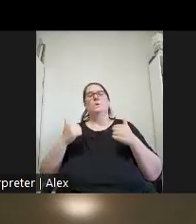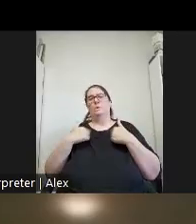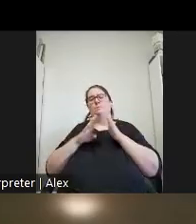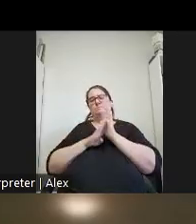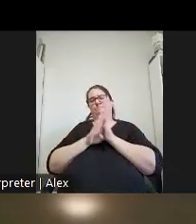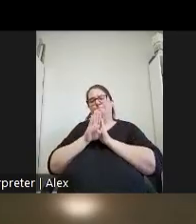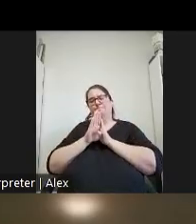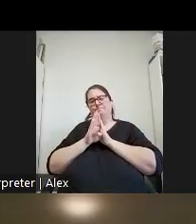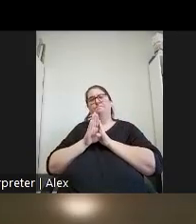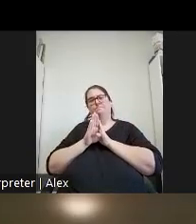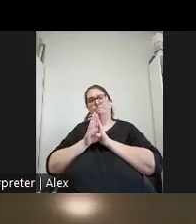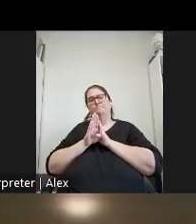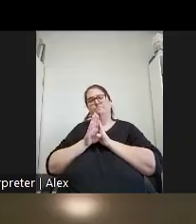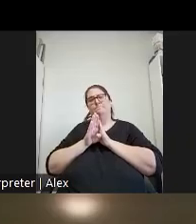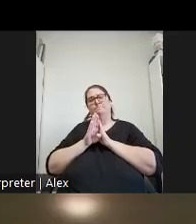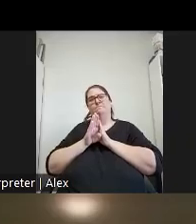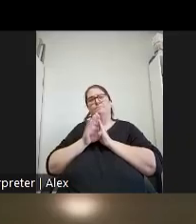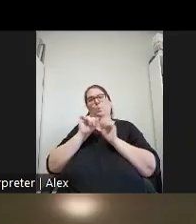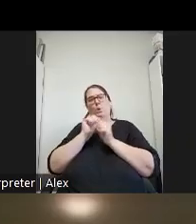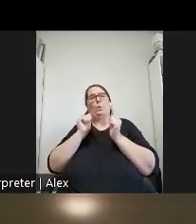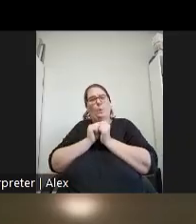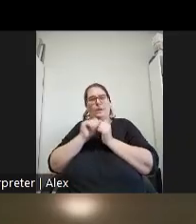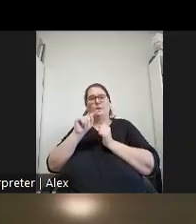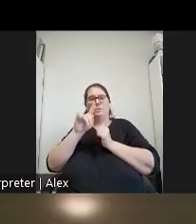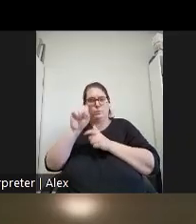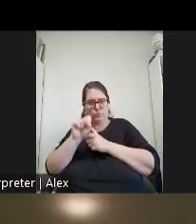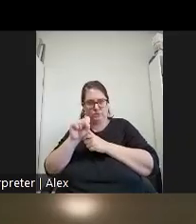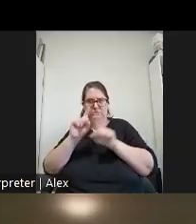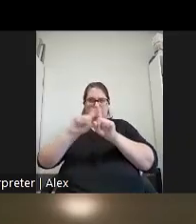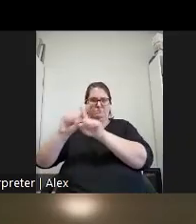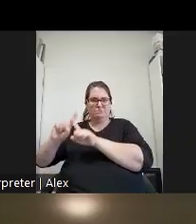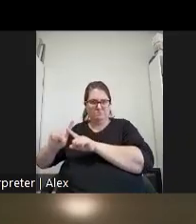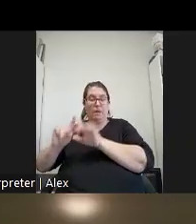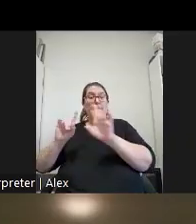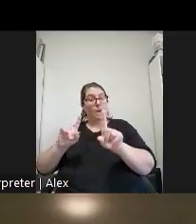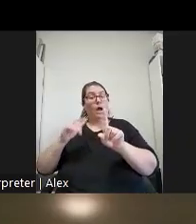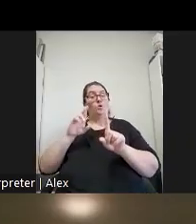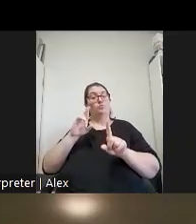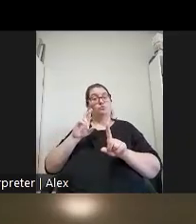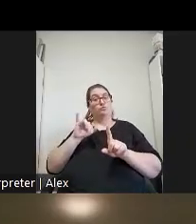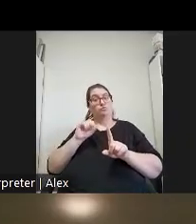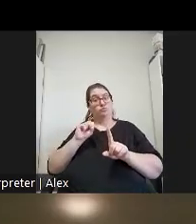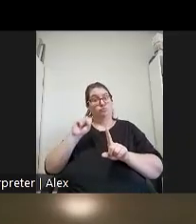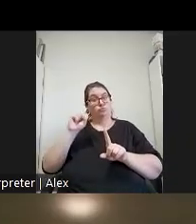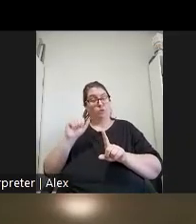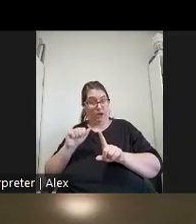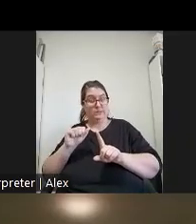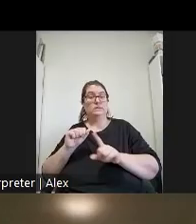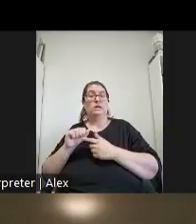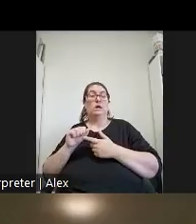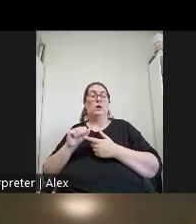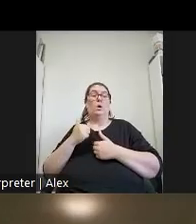risk assessments for many, many years. RISA, when we started working on RISA, right before RISA, we had worked on